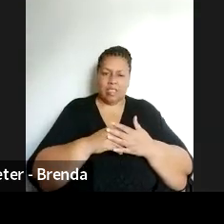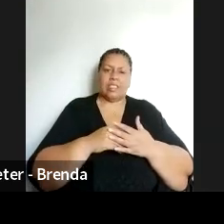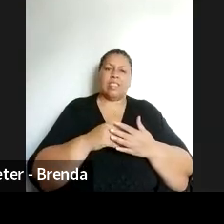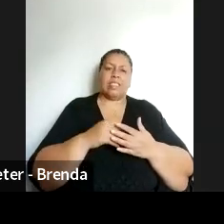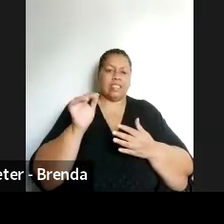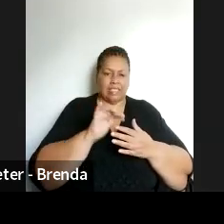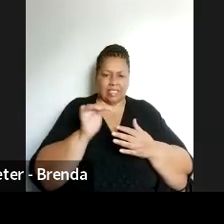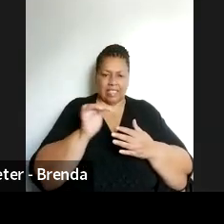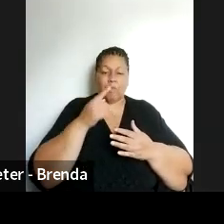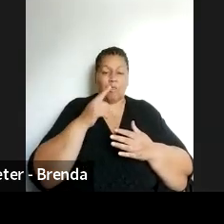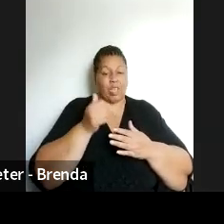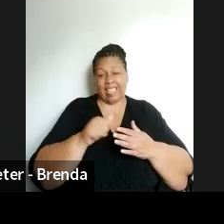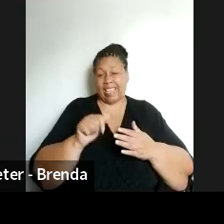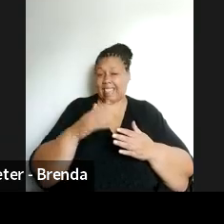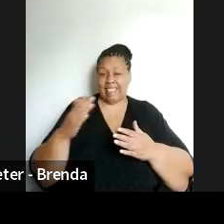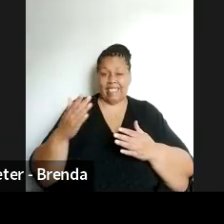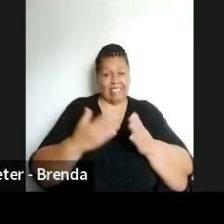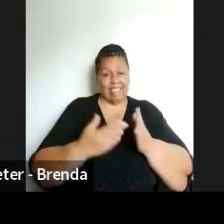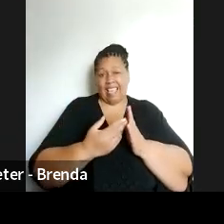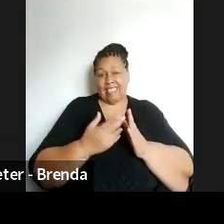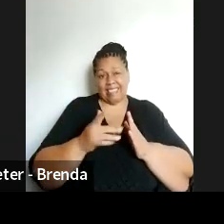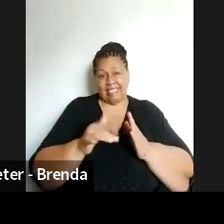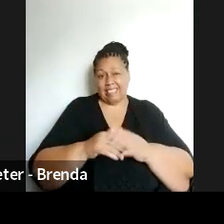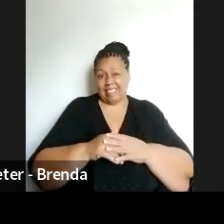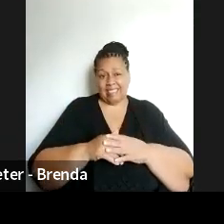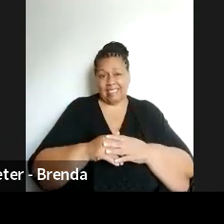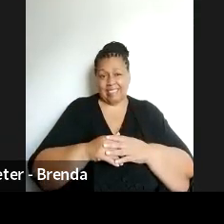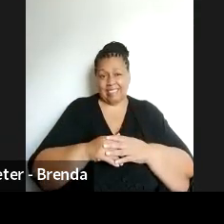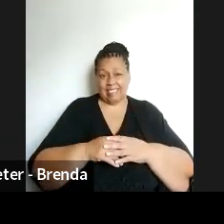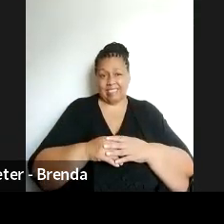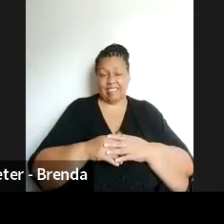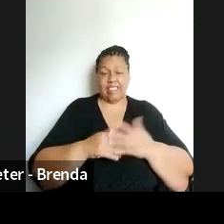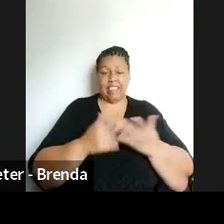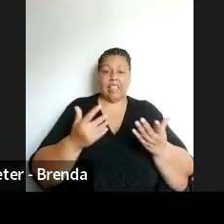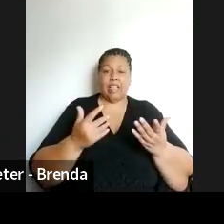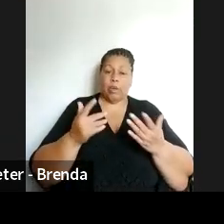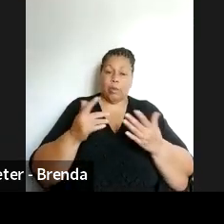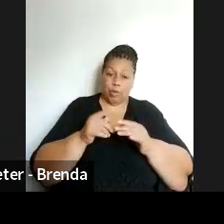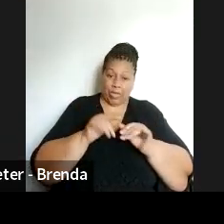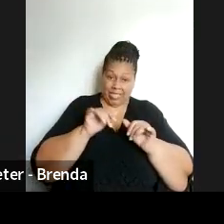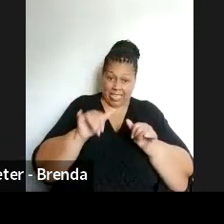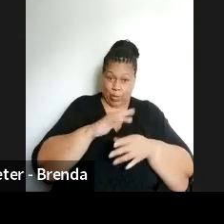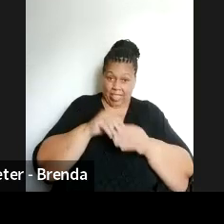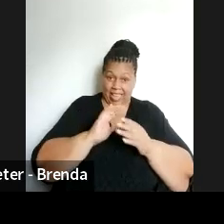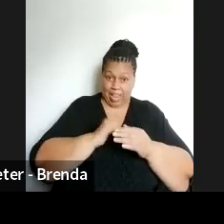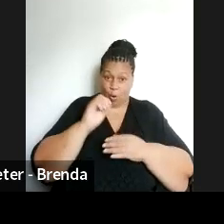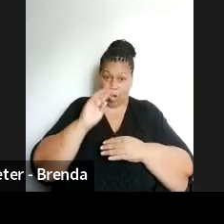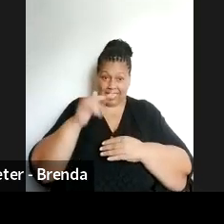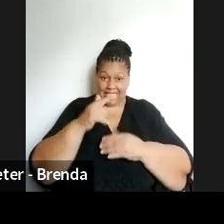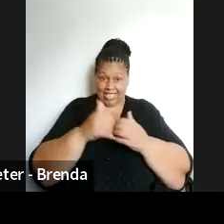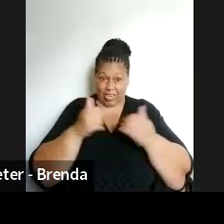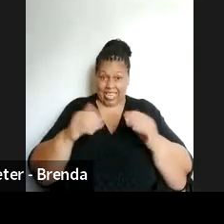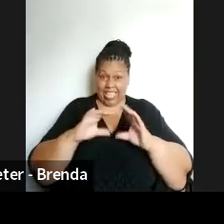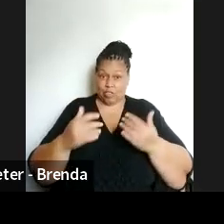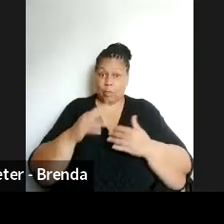for anything, honestly. And that's the new, we always say within our organization that segregated classrooms are